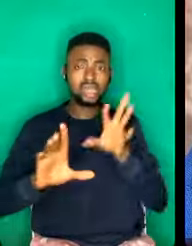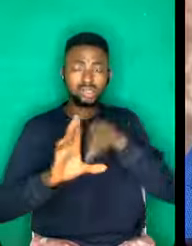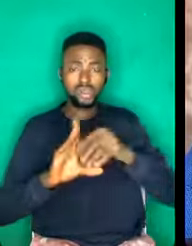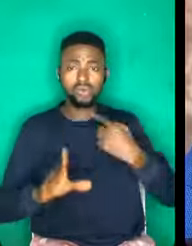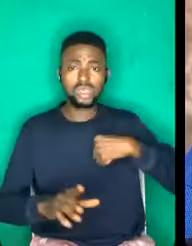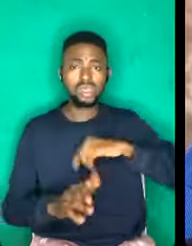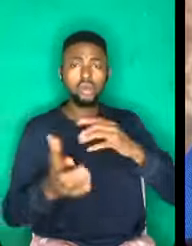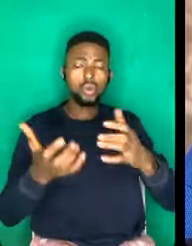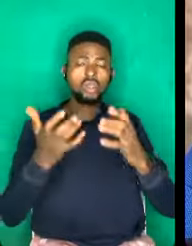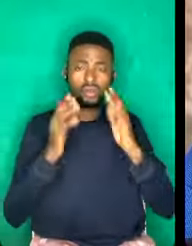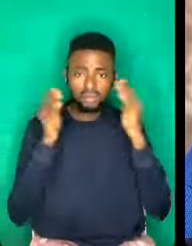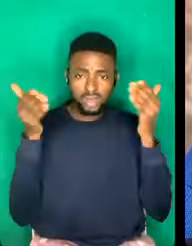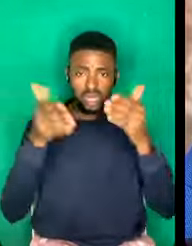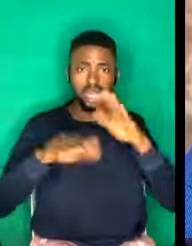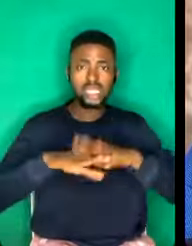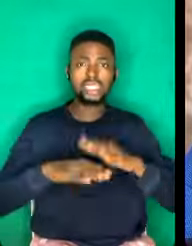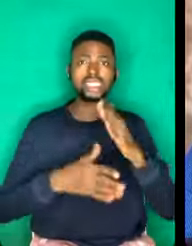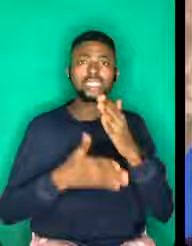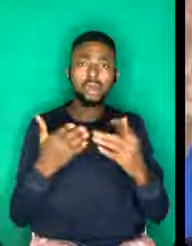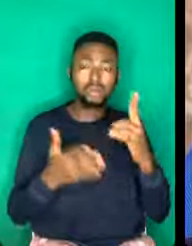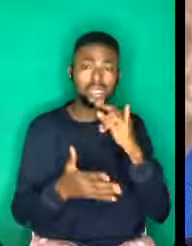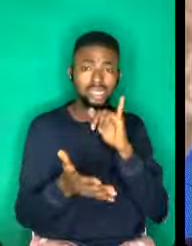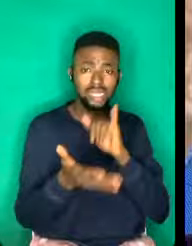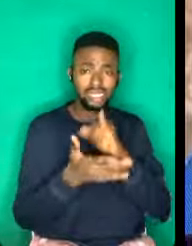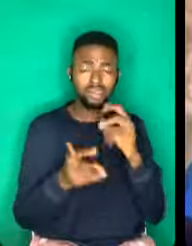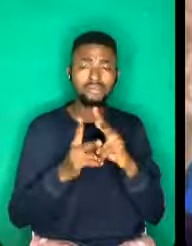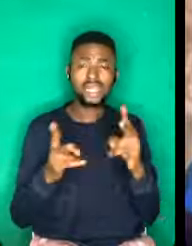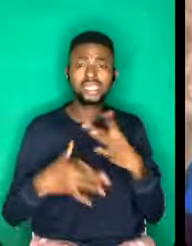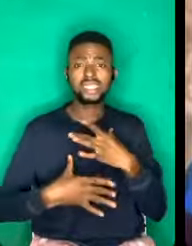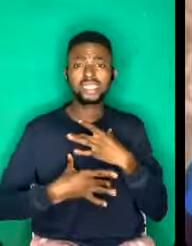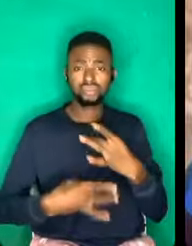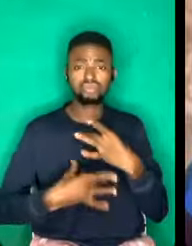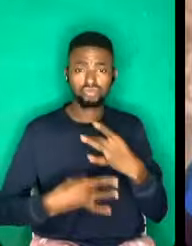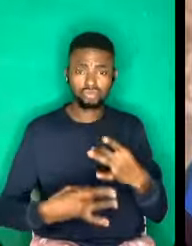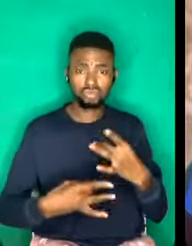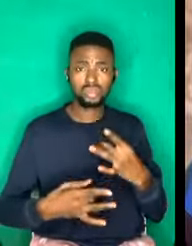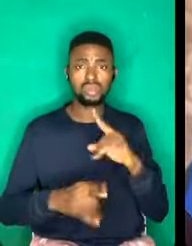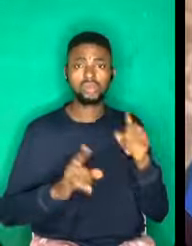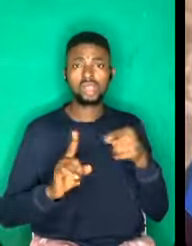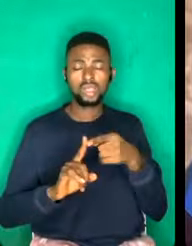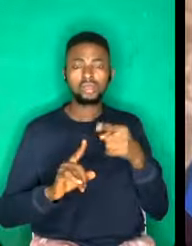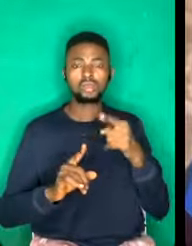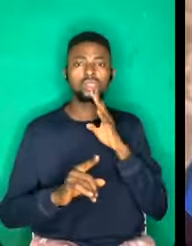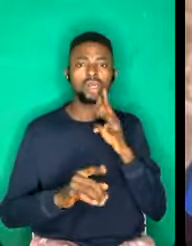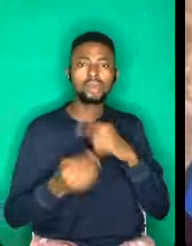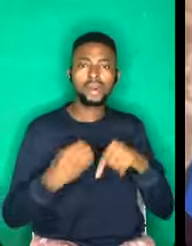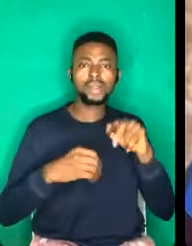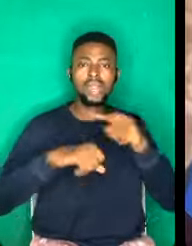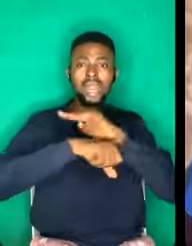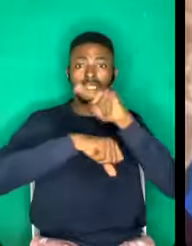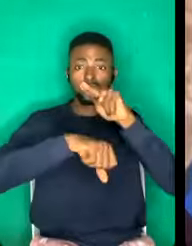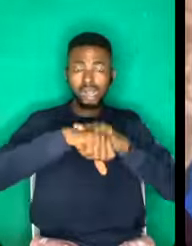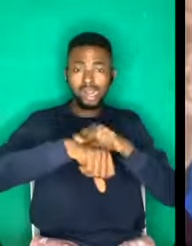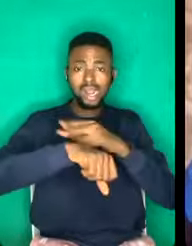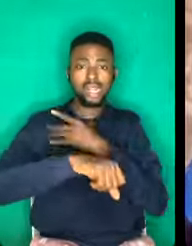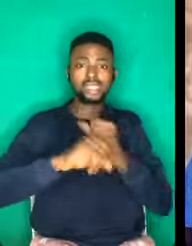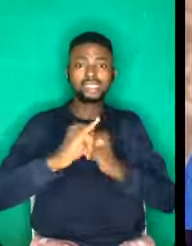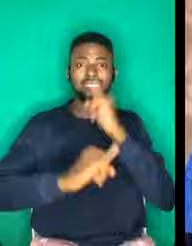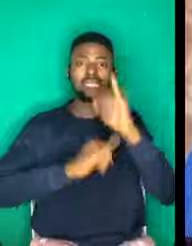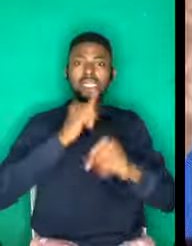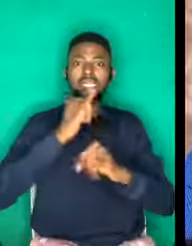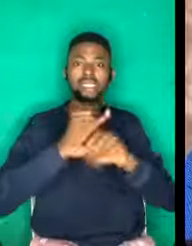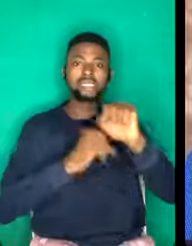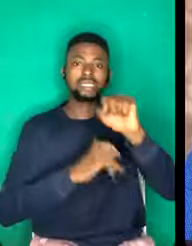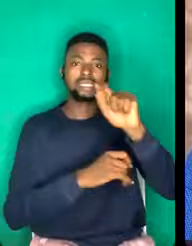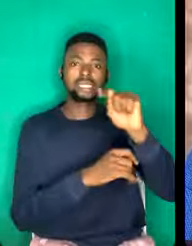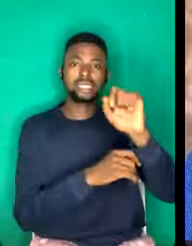on someone that is very interesting when it comes to national and international stage. Let me give you a